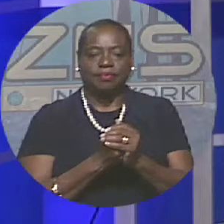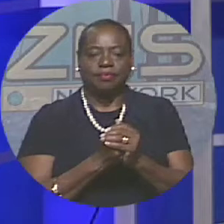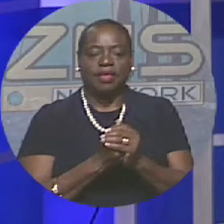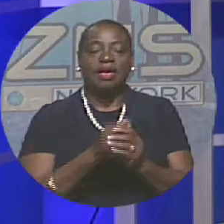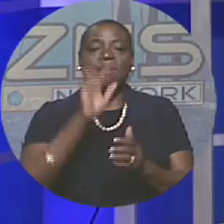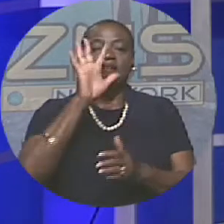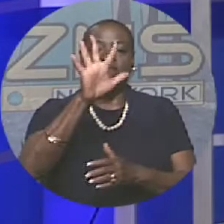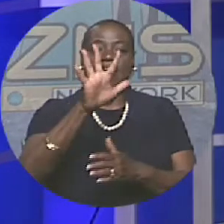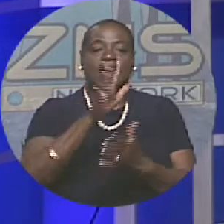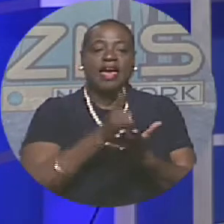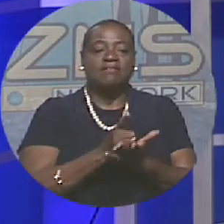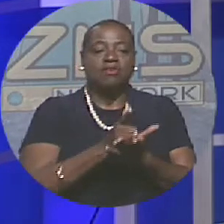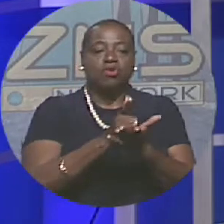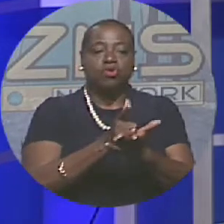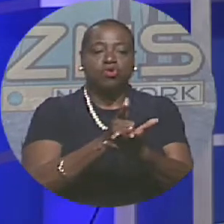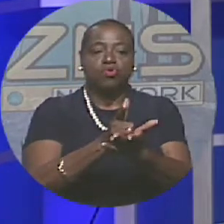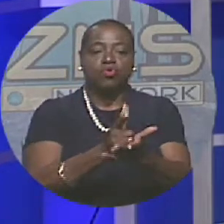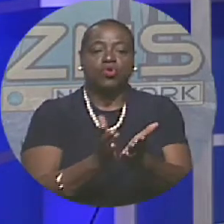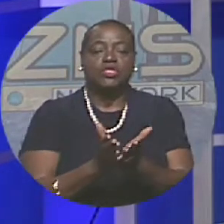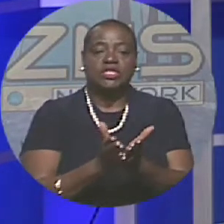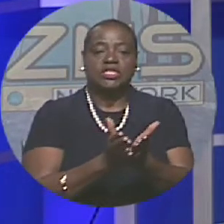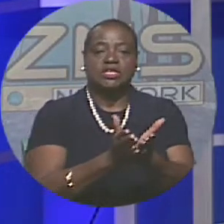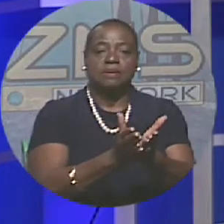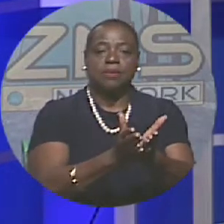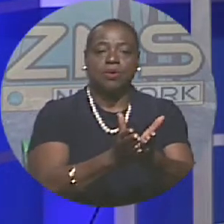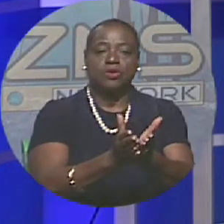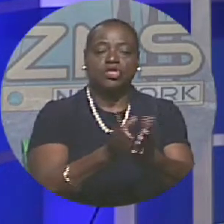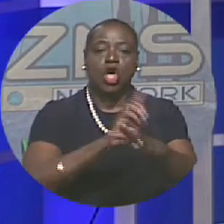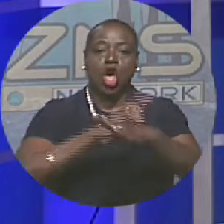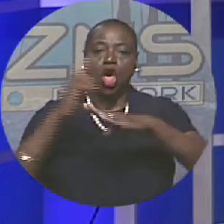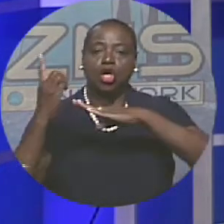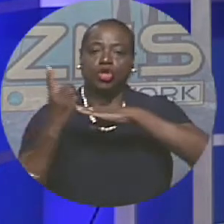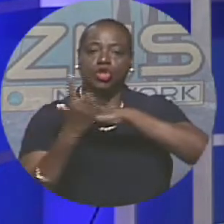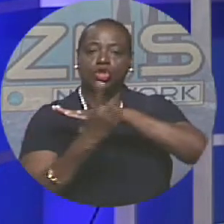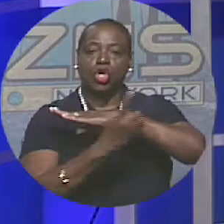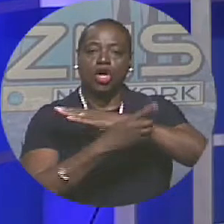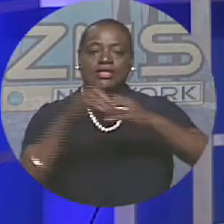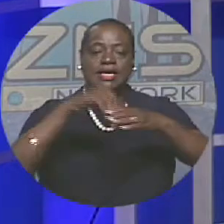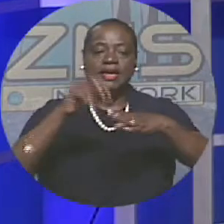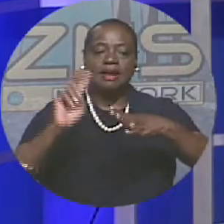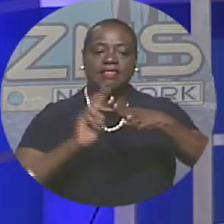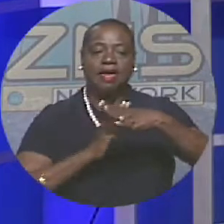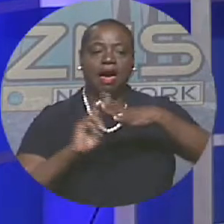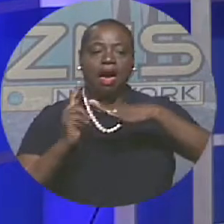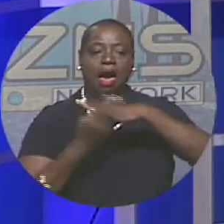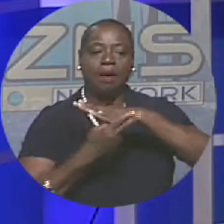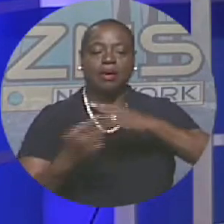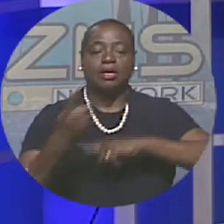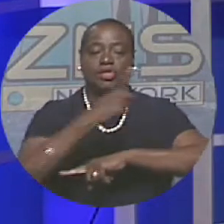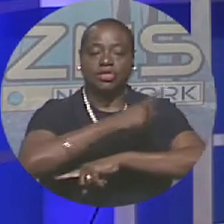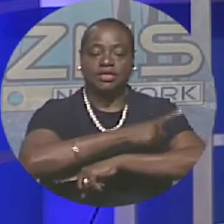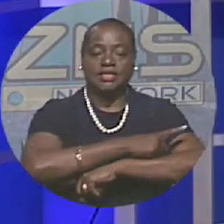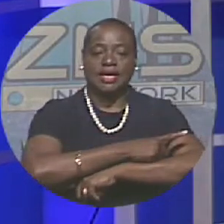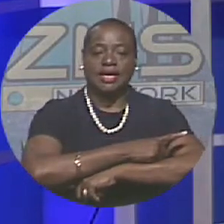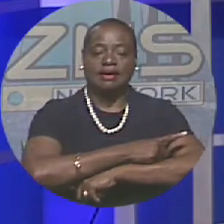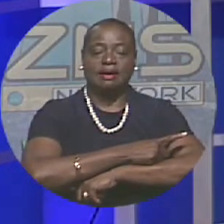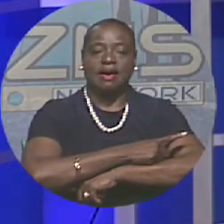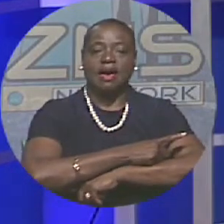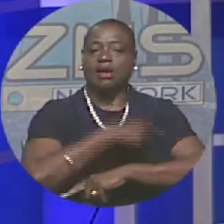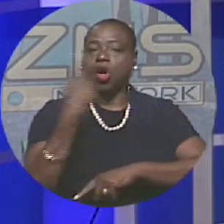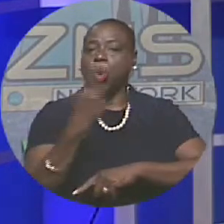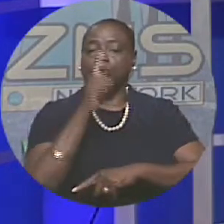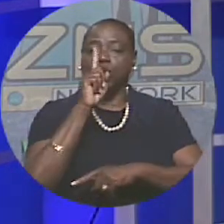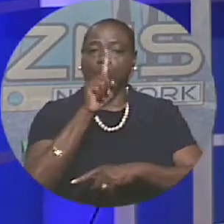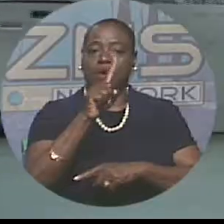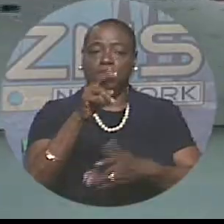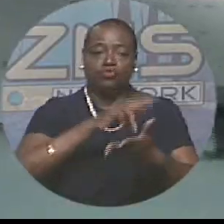cruise ships docked in Nassau Harbor today, and all but one are registered in the Bahamas. And a business community leader is calling for more focus to be